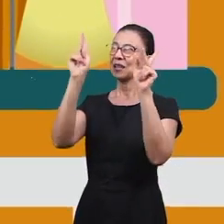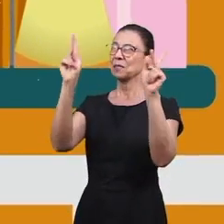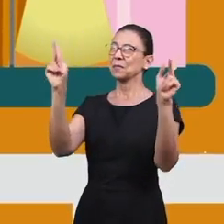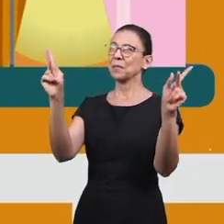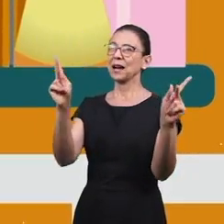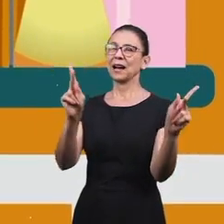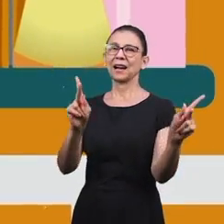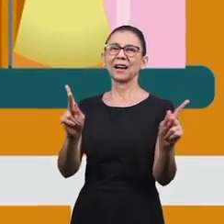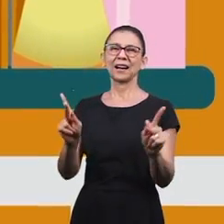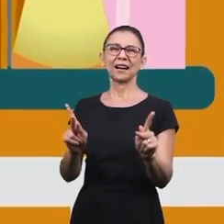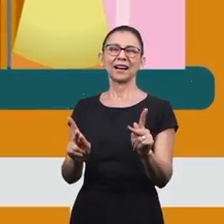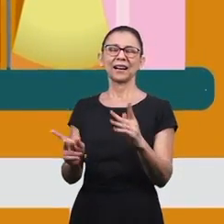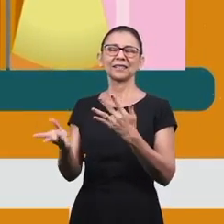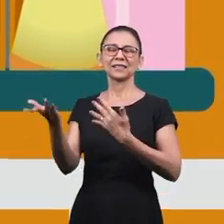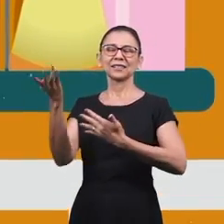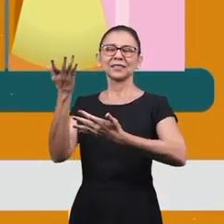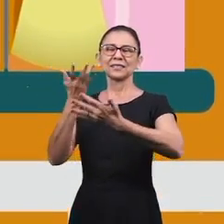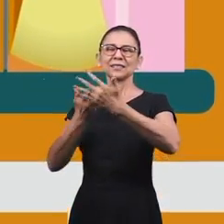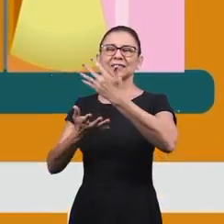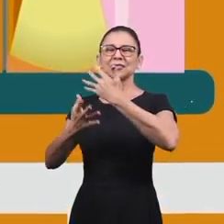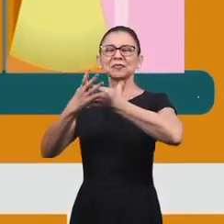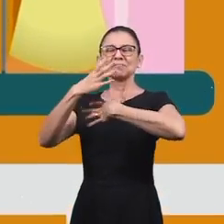began to reign in me